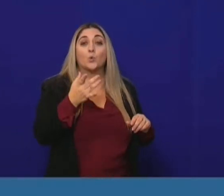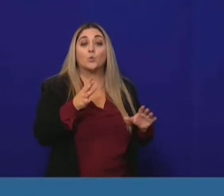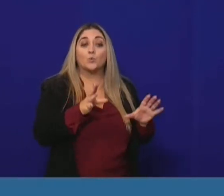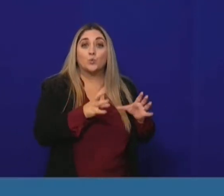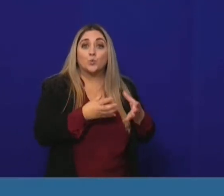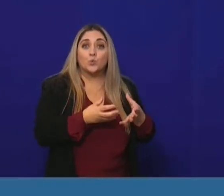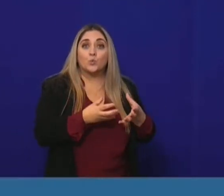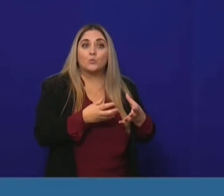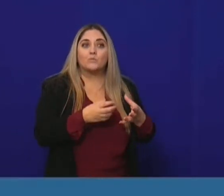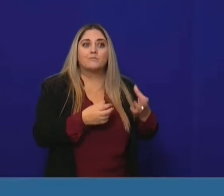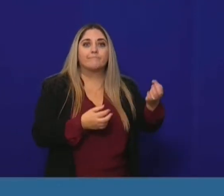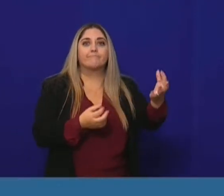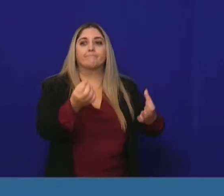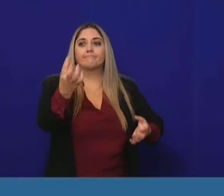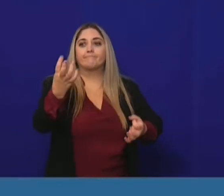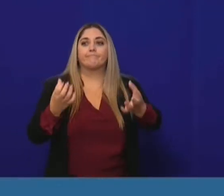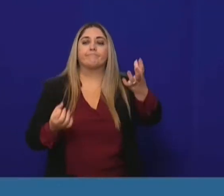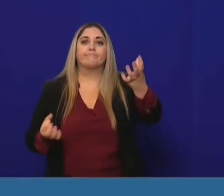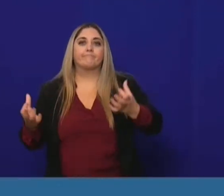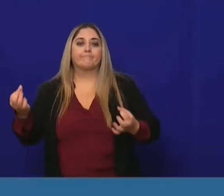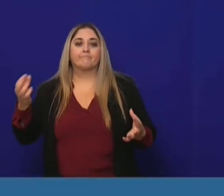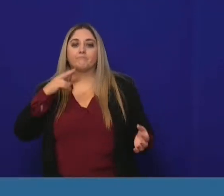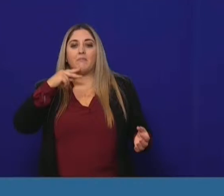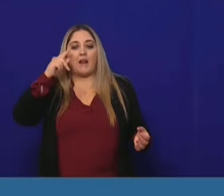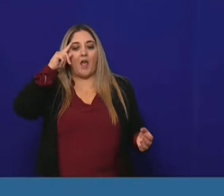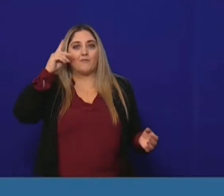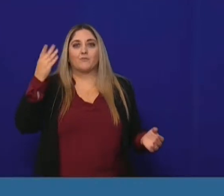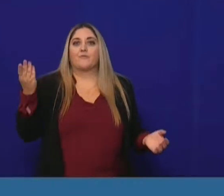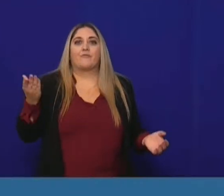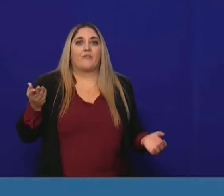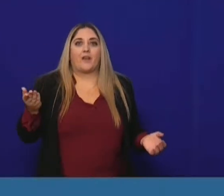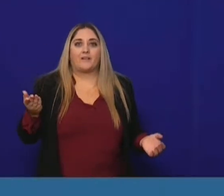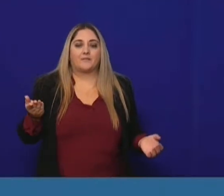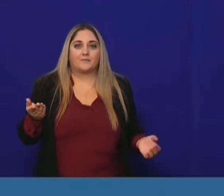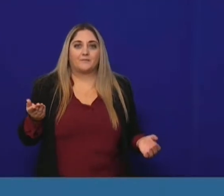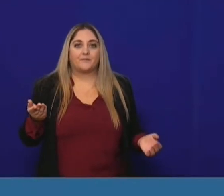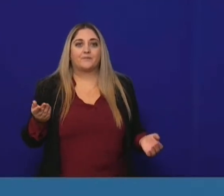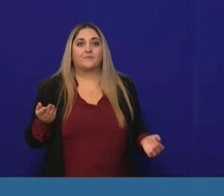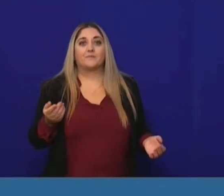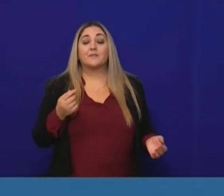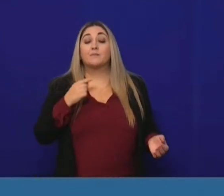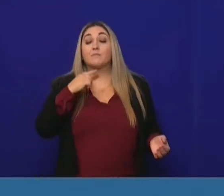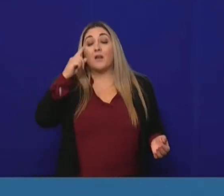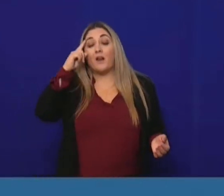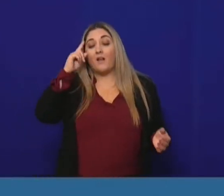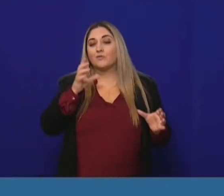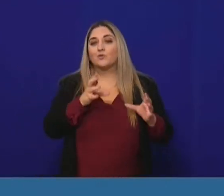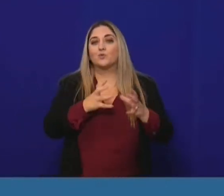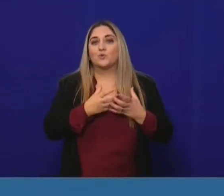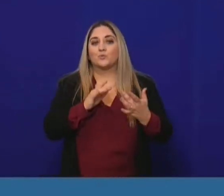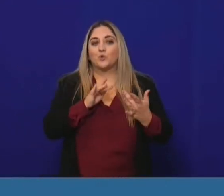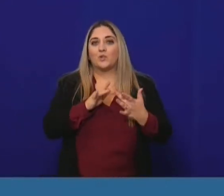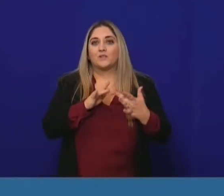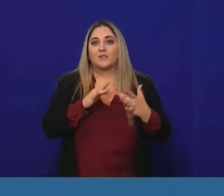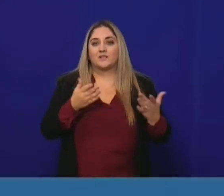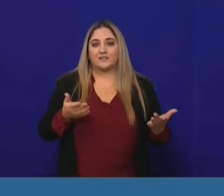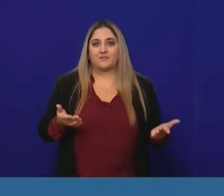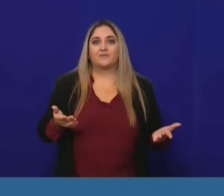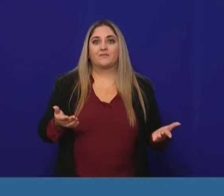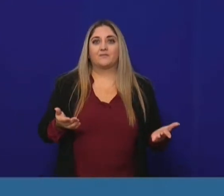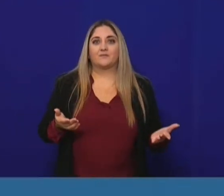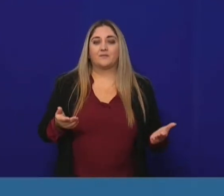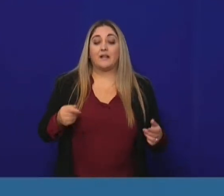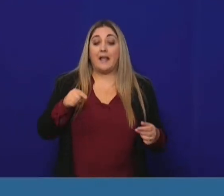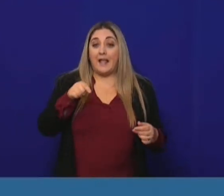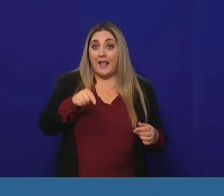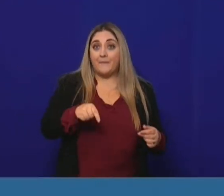huma każi sporadiċi. Dawk li mhumiex clusters huma każi sporadiċi fejn inti ma tkunx qed tagħmel linkage wieħed mal-ieħor. U allura